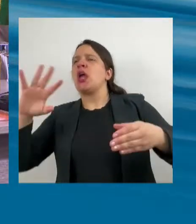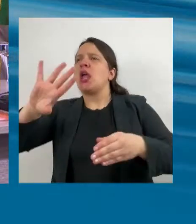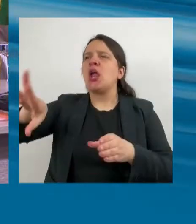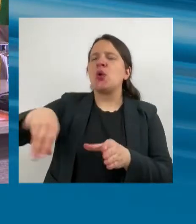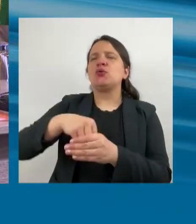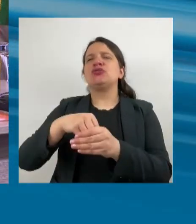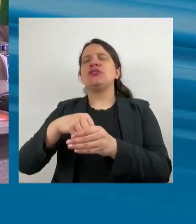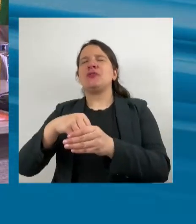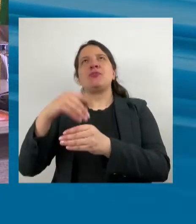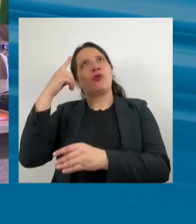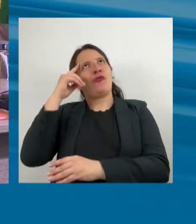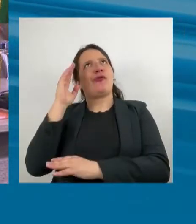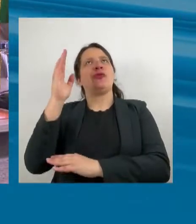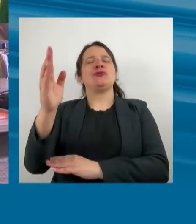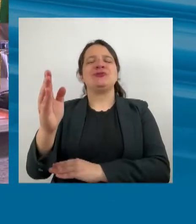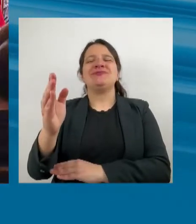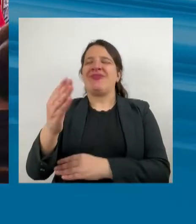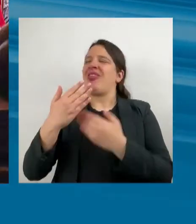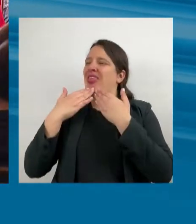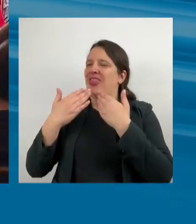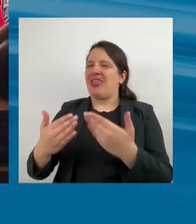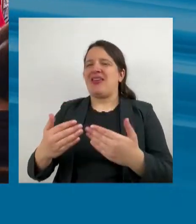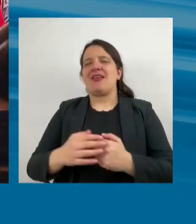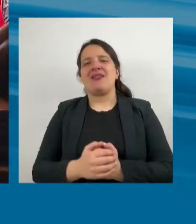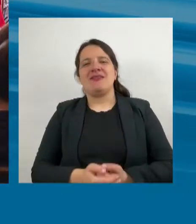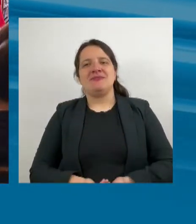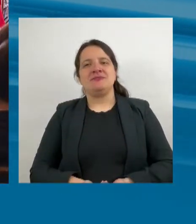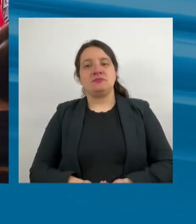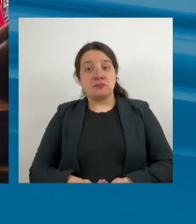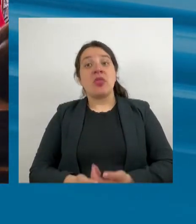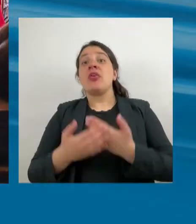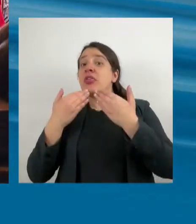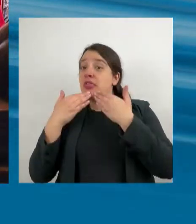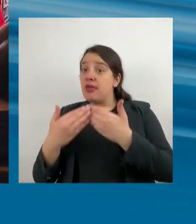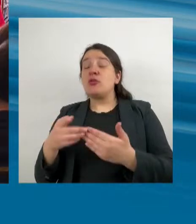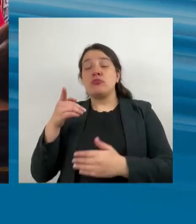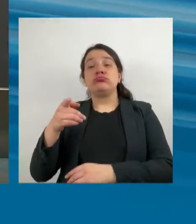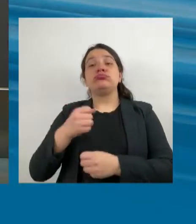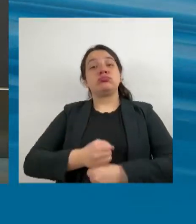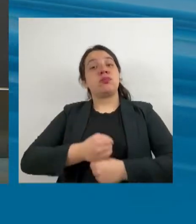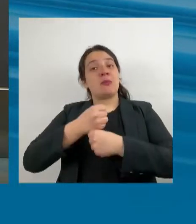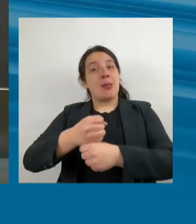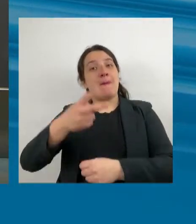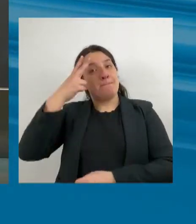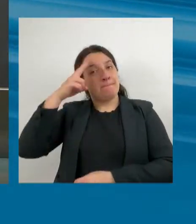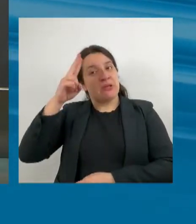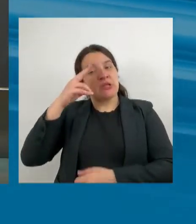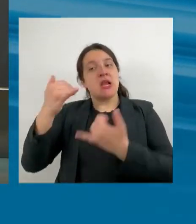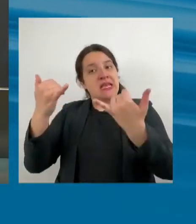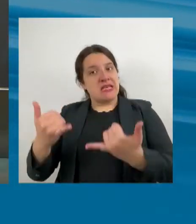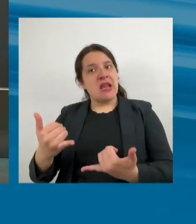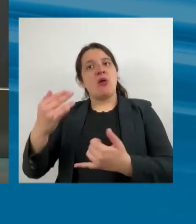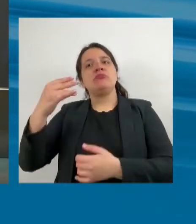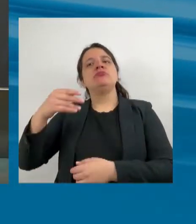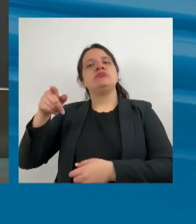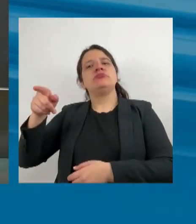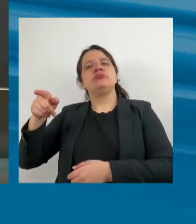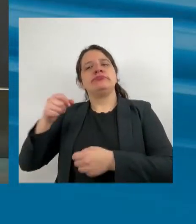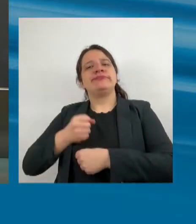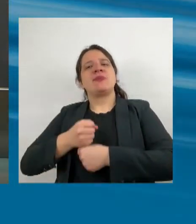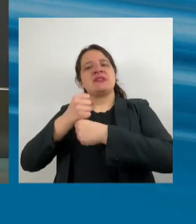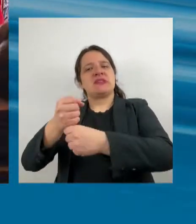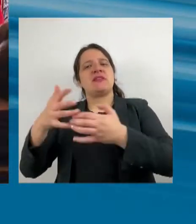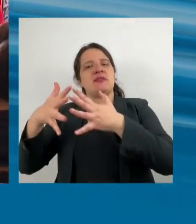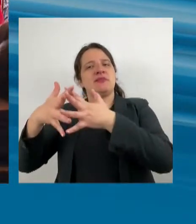prosperous Latin America and Caribbean. Thank you. Thank you very much, Mexican delegation. We give the floor to the delegation of the